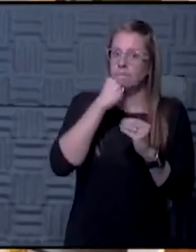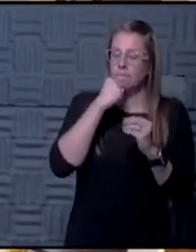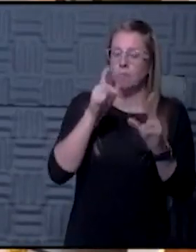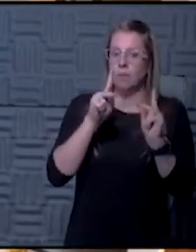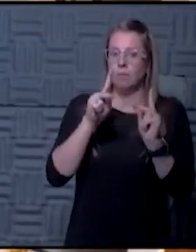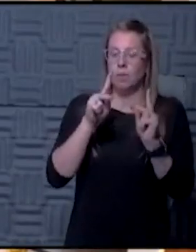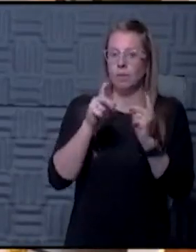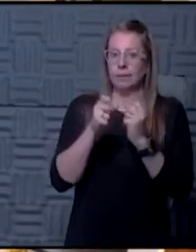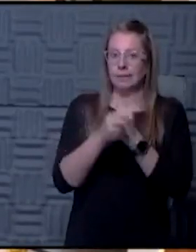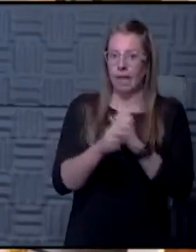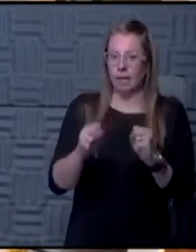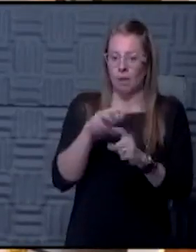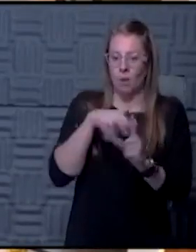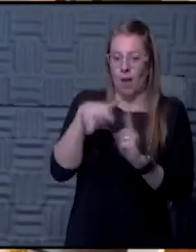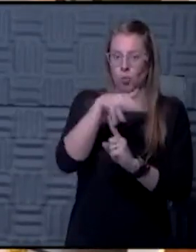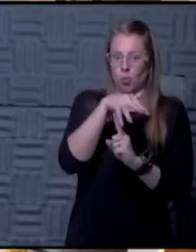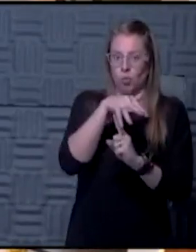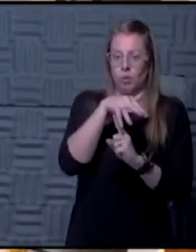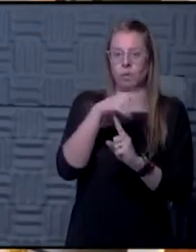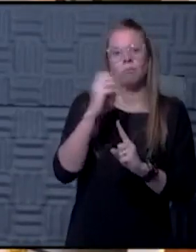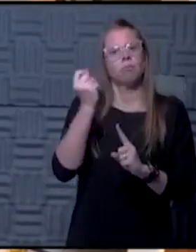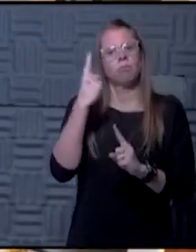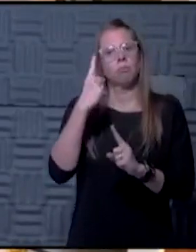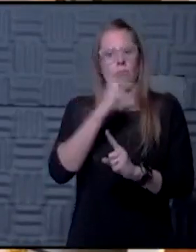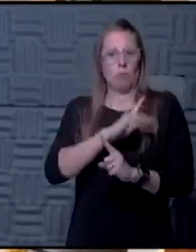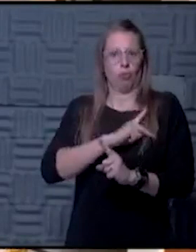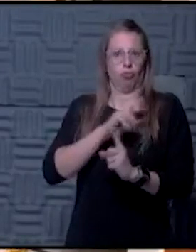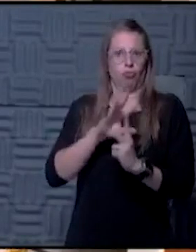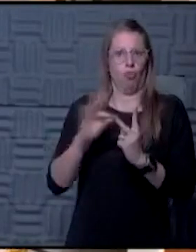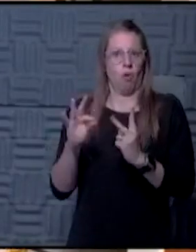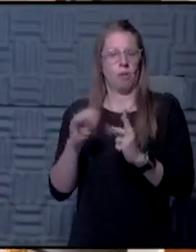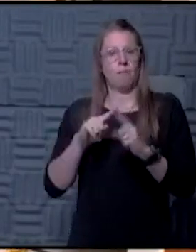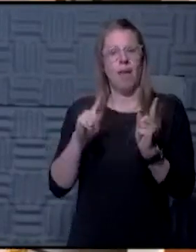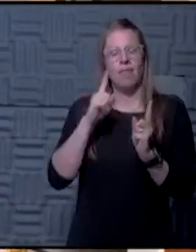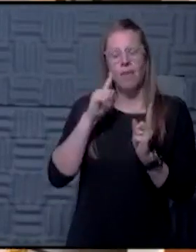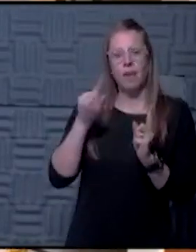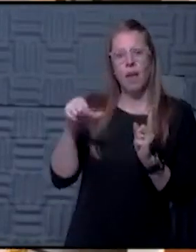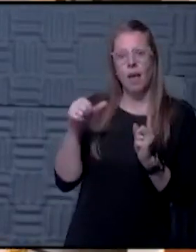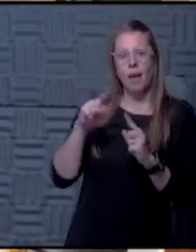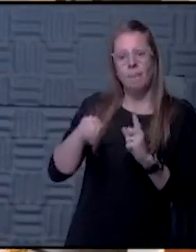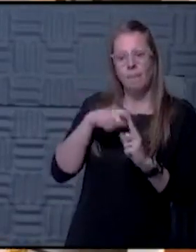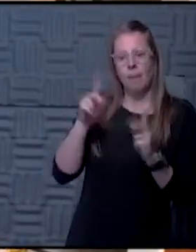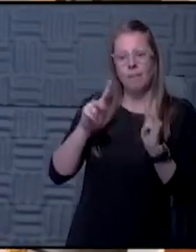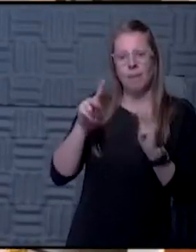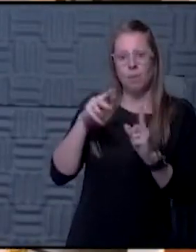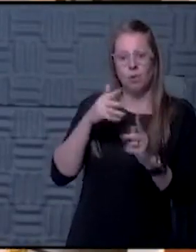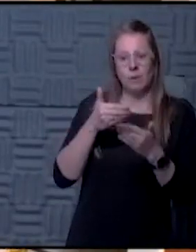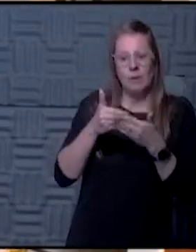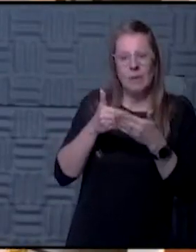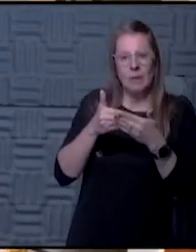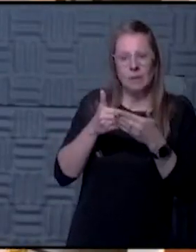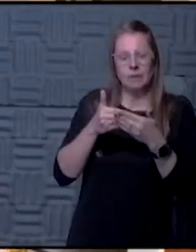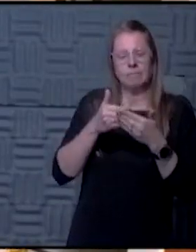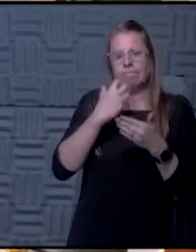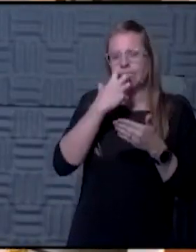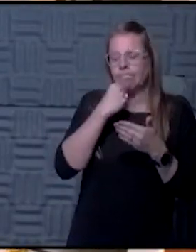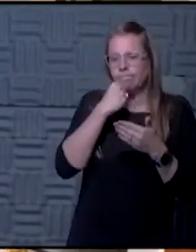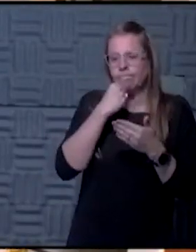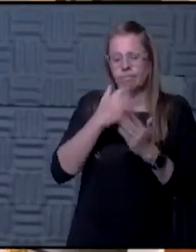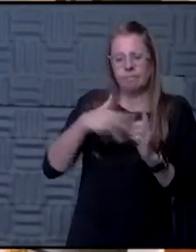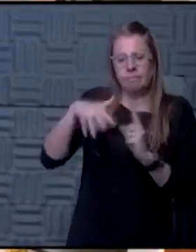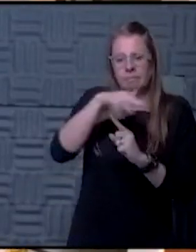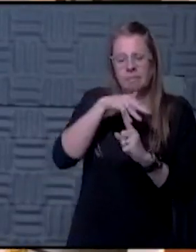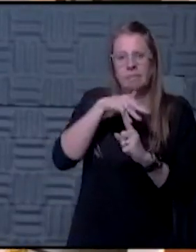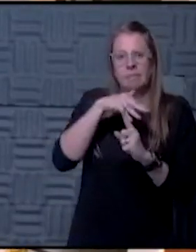So I know it's a personal choice, but think about those around you, because no one wants to see their loved ones